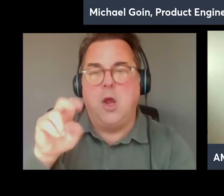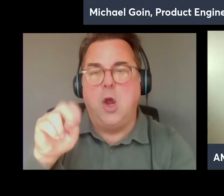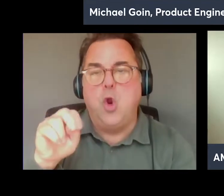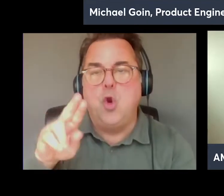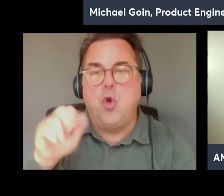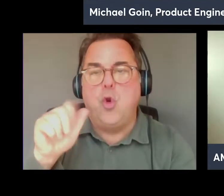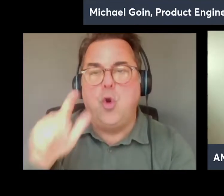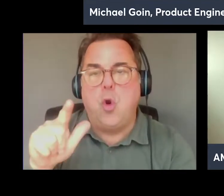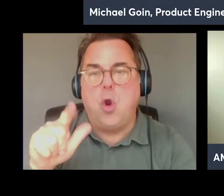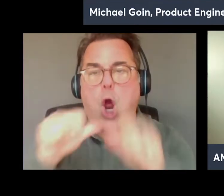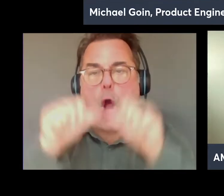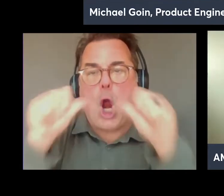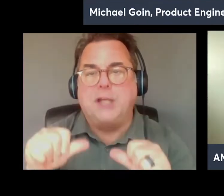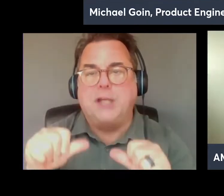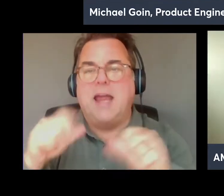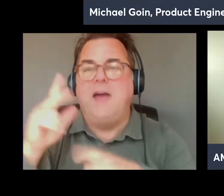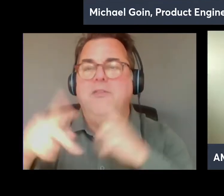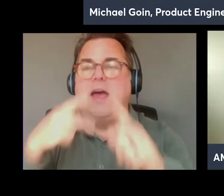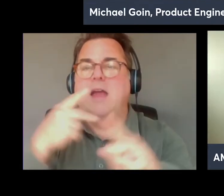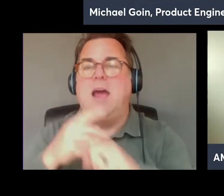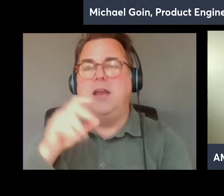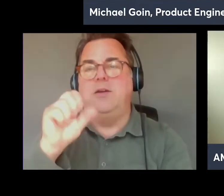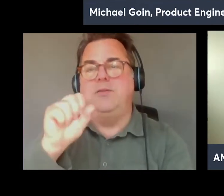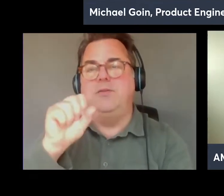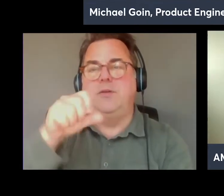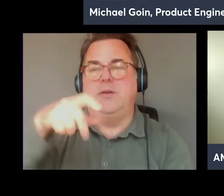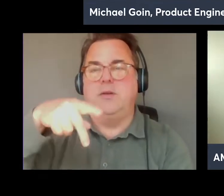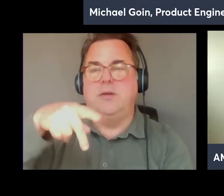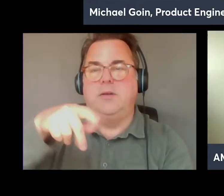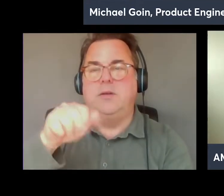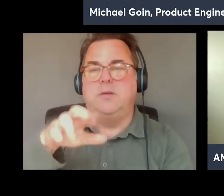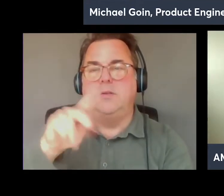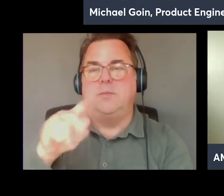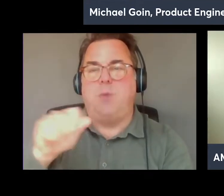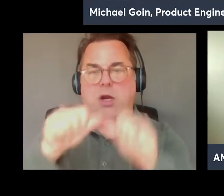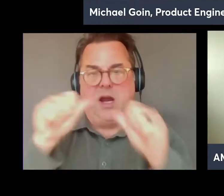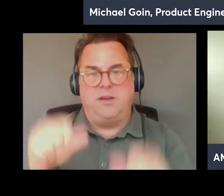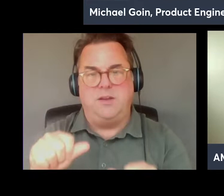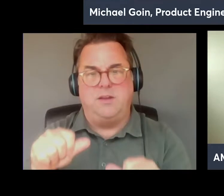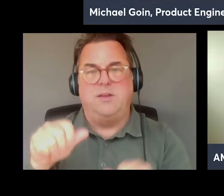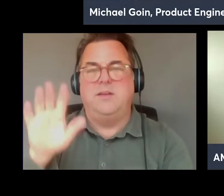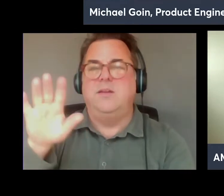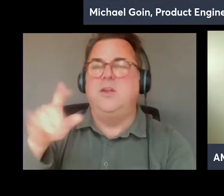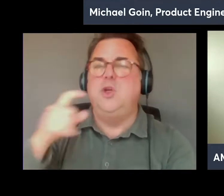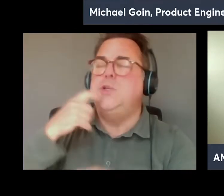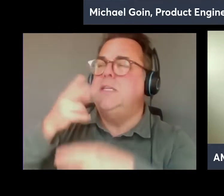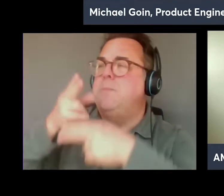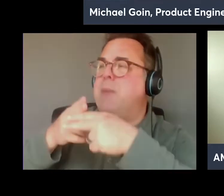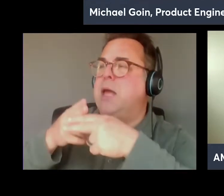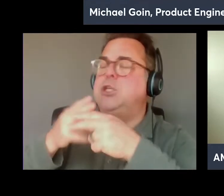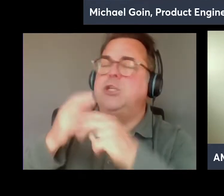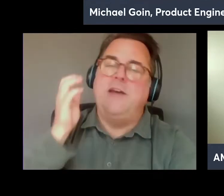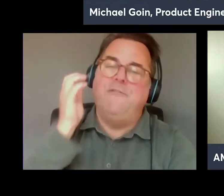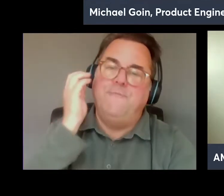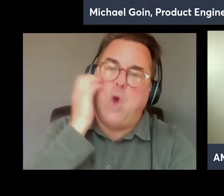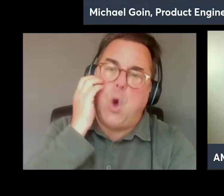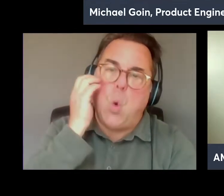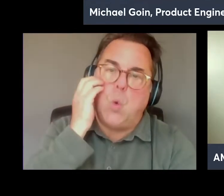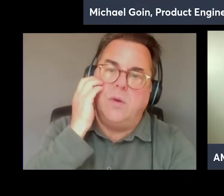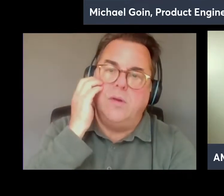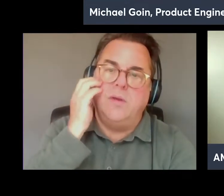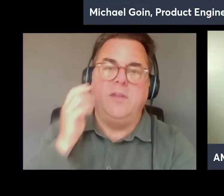Michael, you mentioned cell phones, and that's the power of human beings'